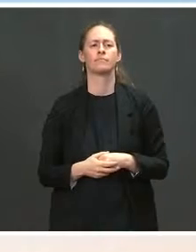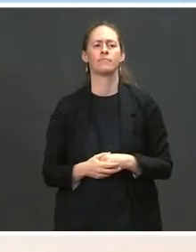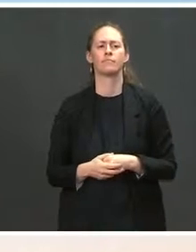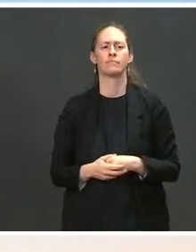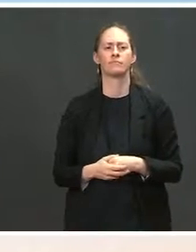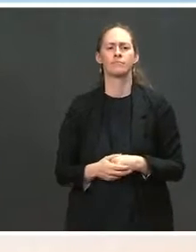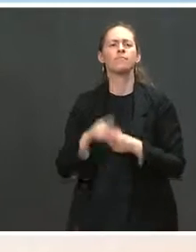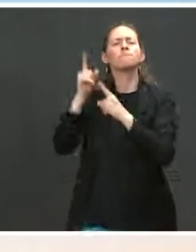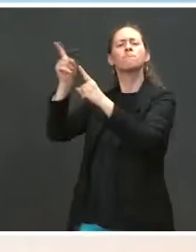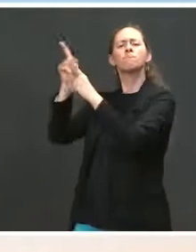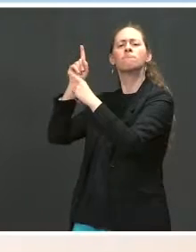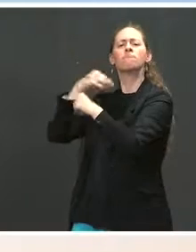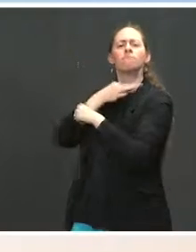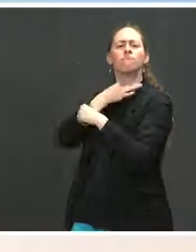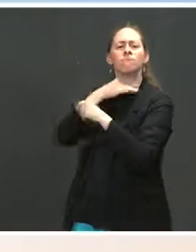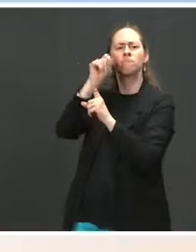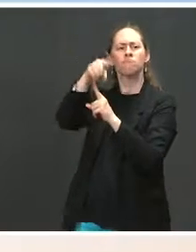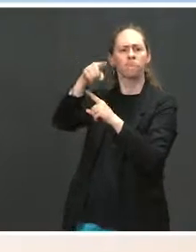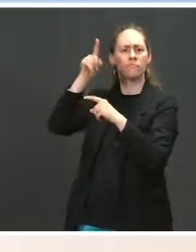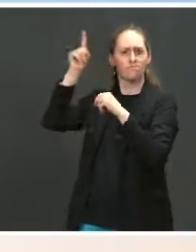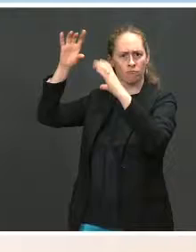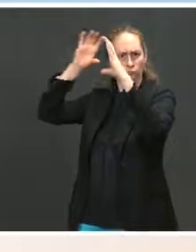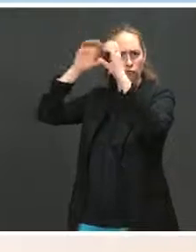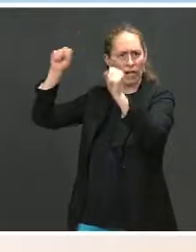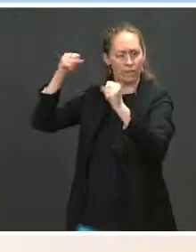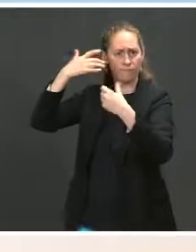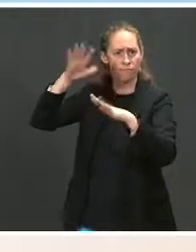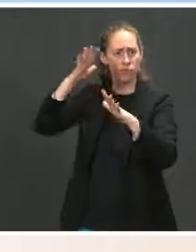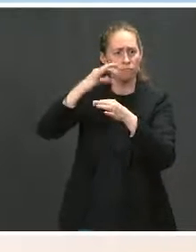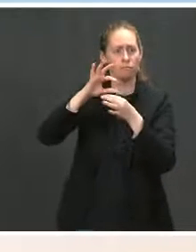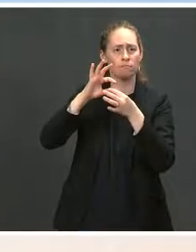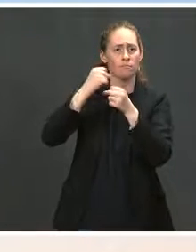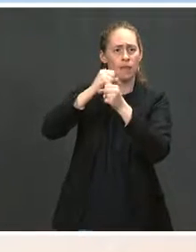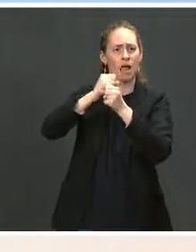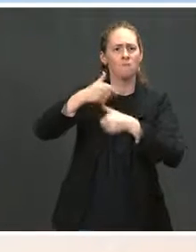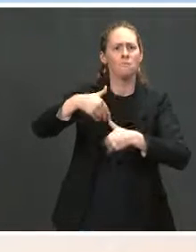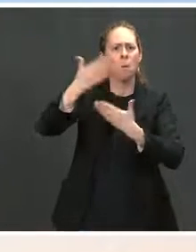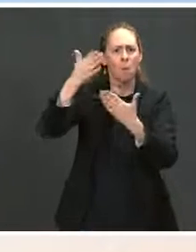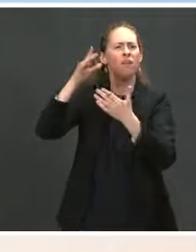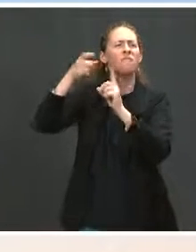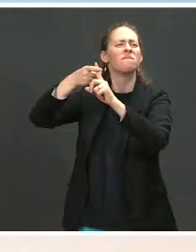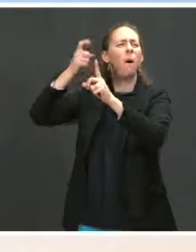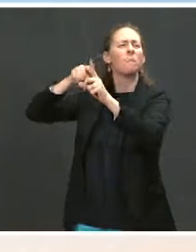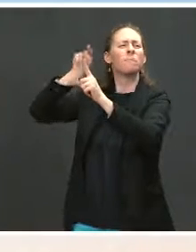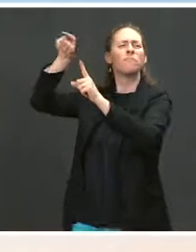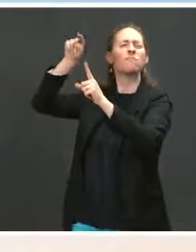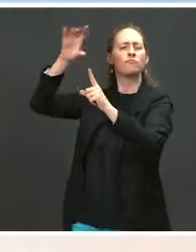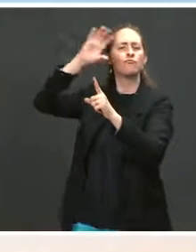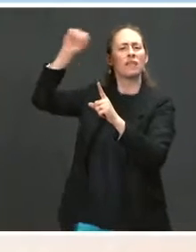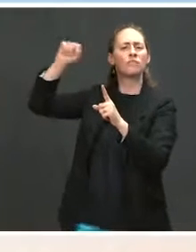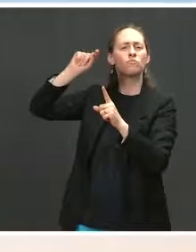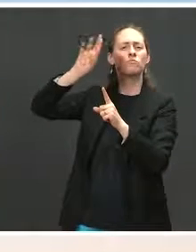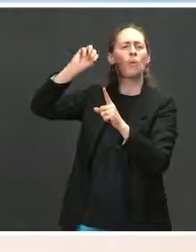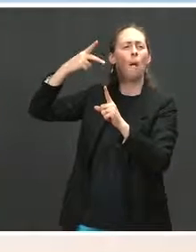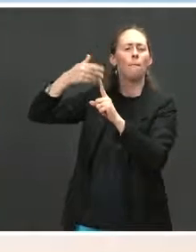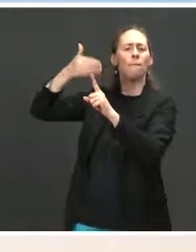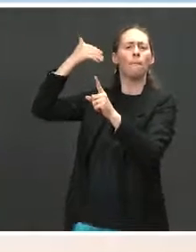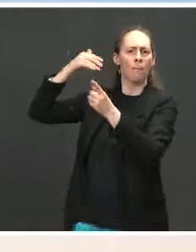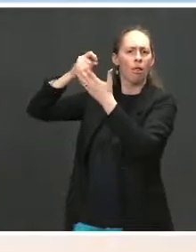issued a proposal to rescind some of the Trump-era abortion rules. Why is the administration not immediately suspending those rules?